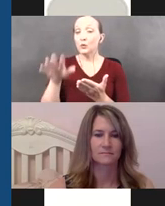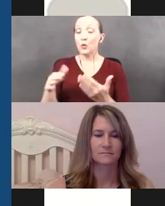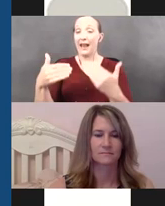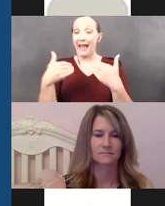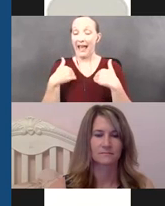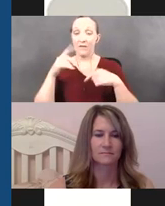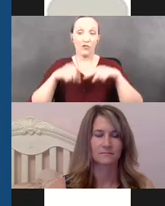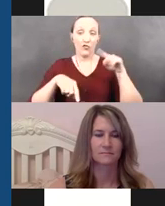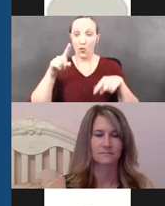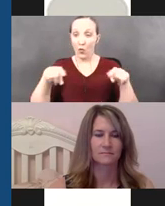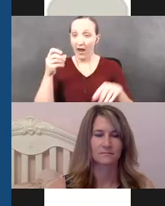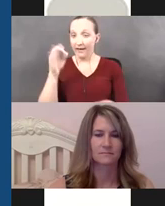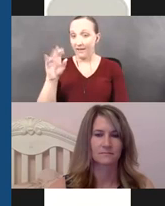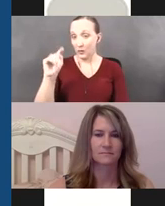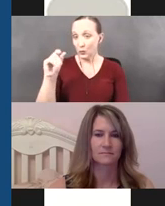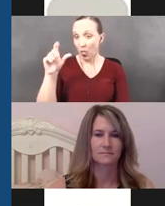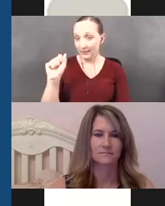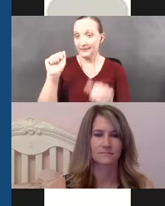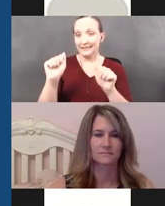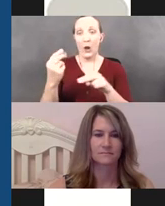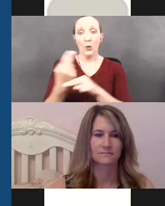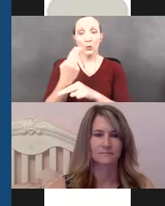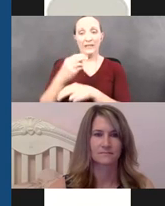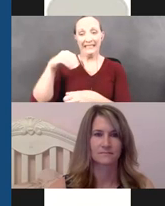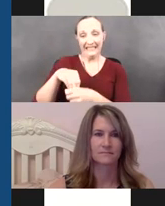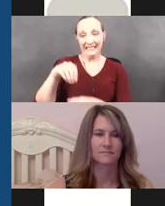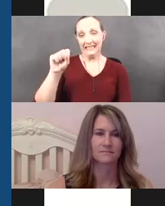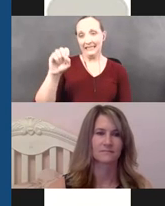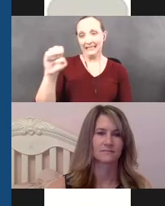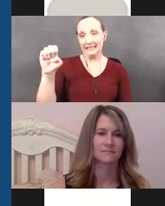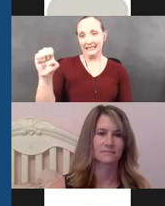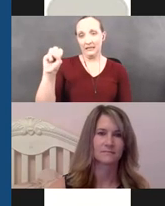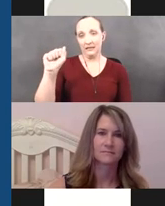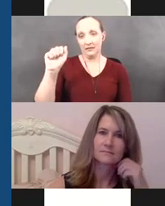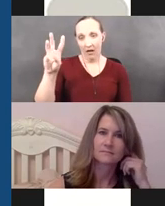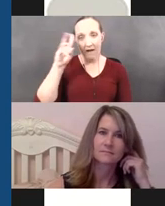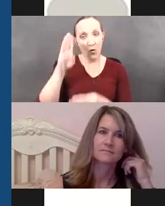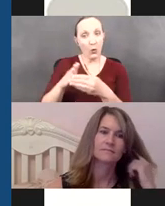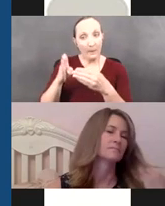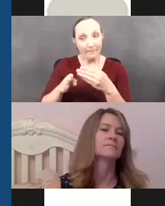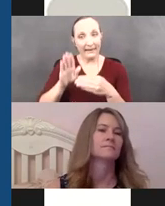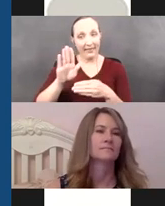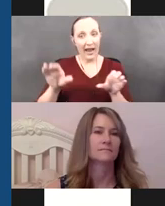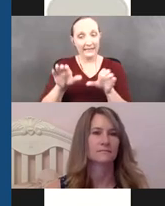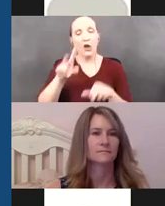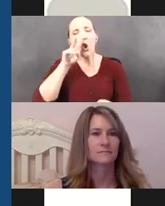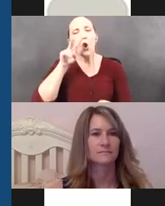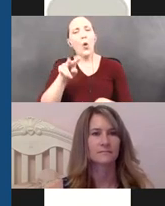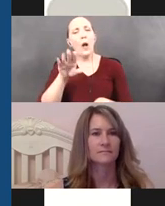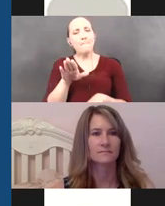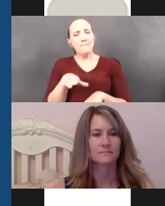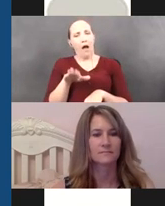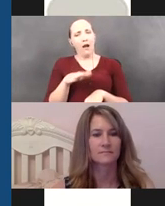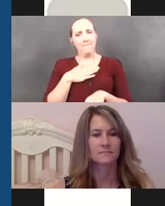variety Entonces, of los tools that they alumnos can tienen use una in variedad Seesaw to de complete their herramientas que pueden activities. utilizar en Seesaw para If you completar look sus at the actividades. bottom of Si my mira